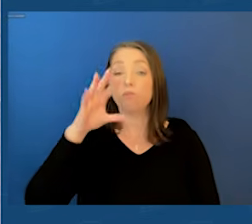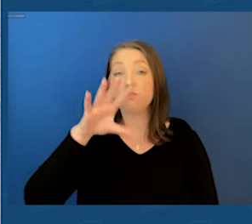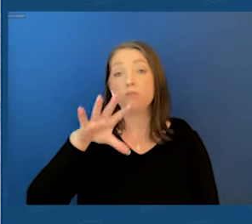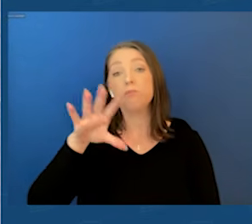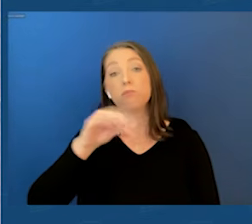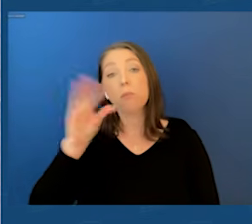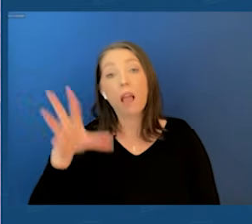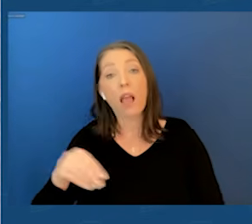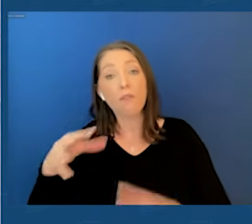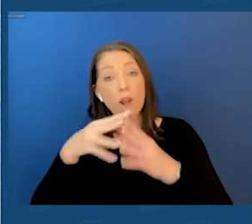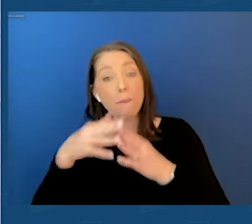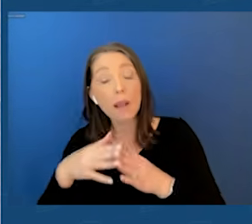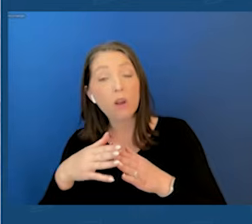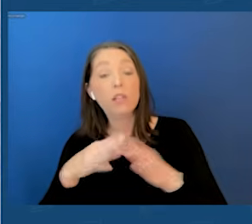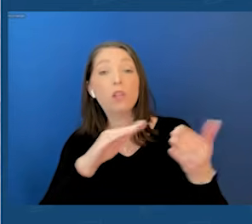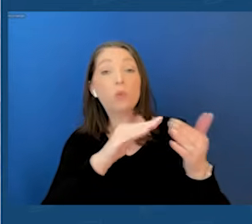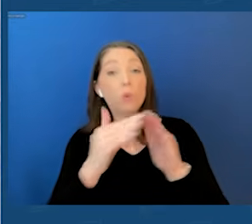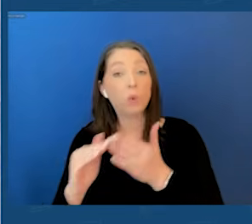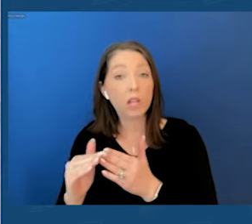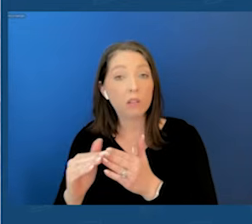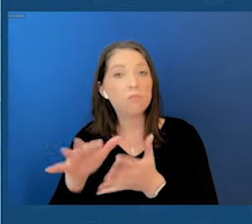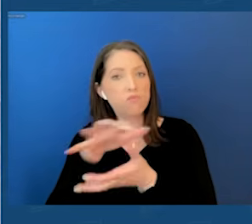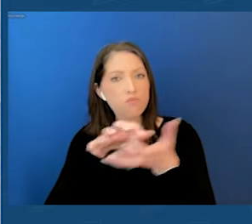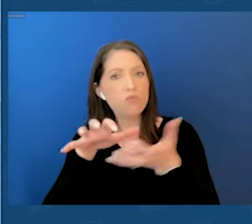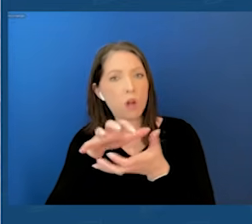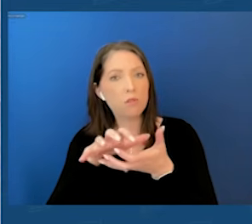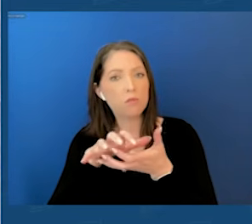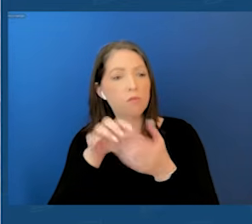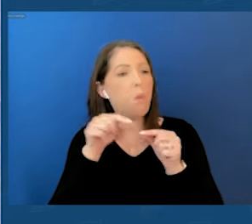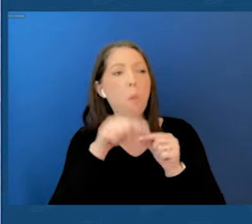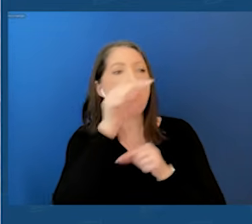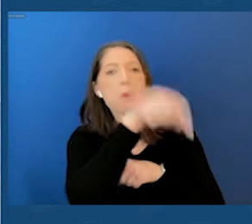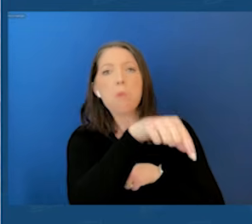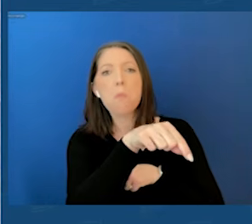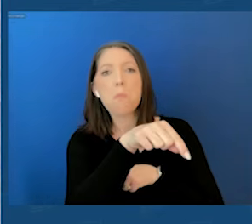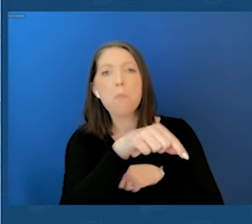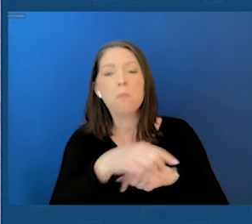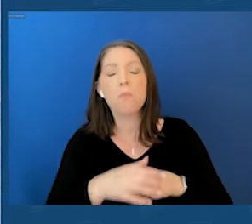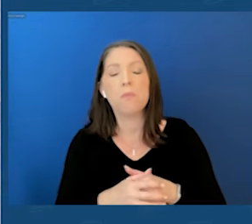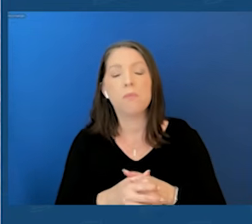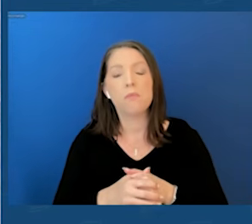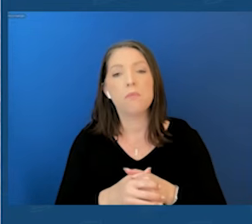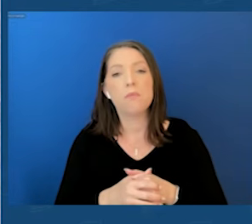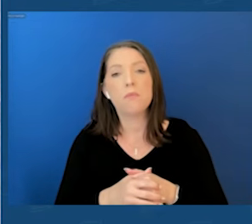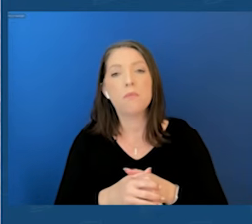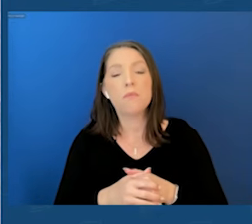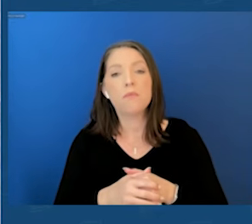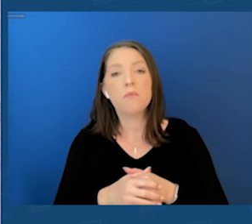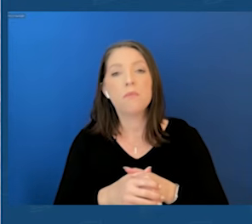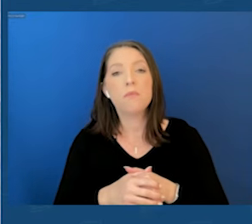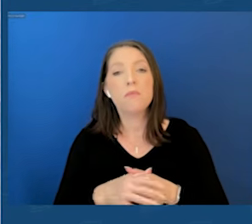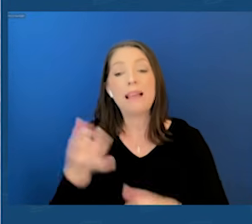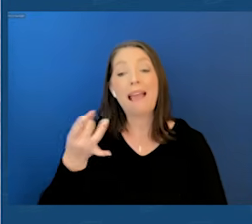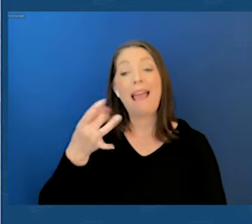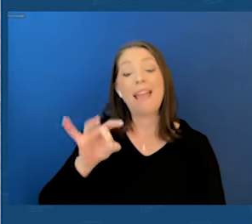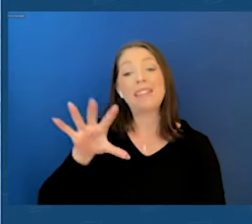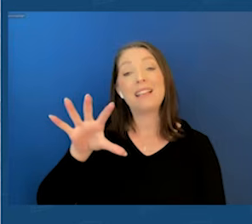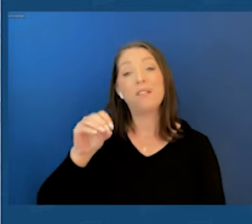mixed community feet from here that in